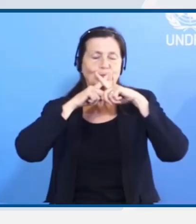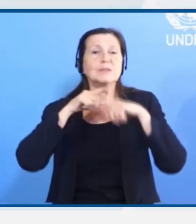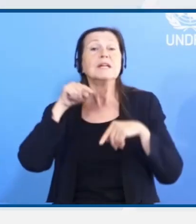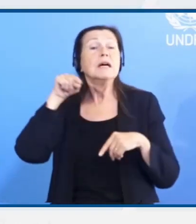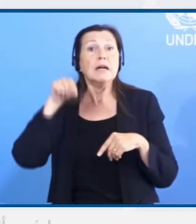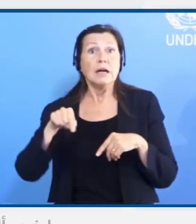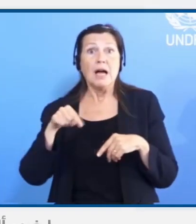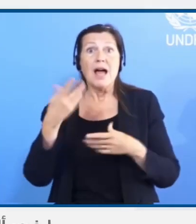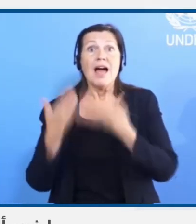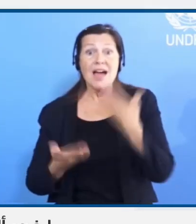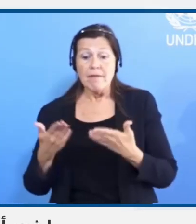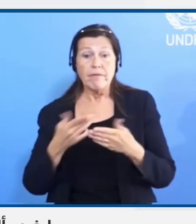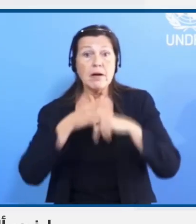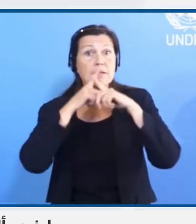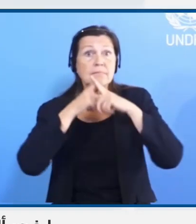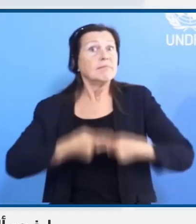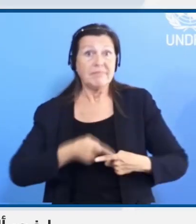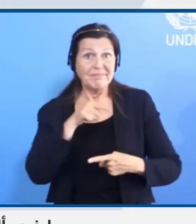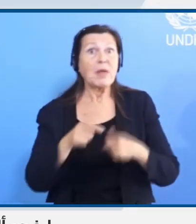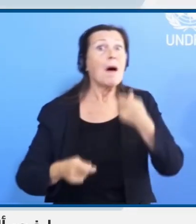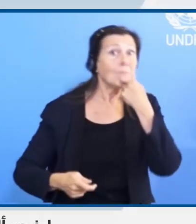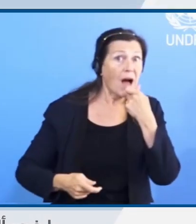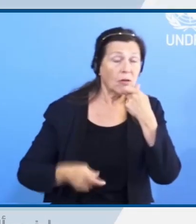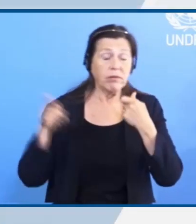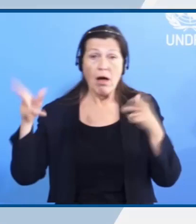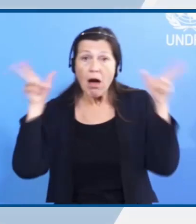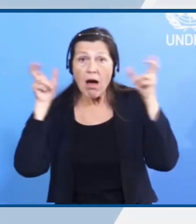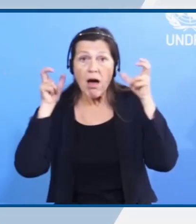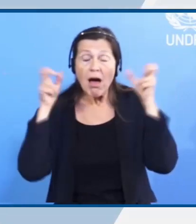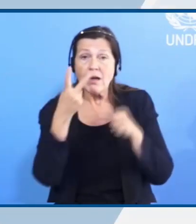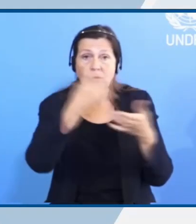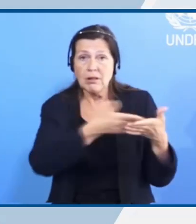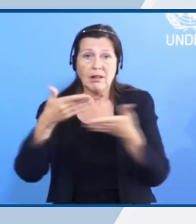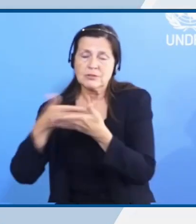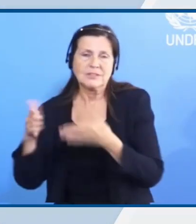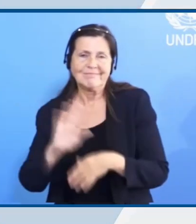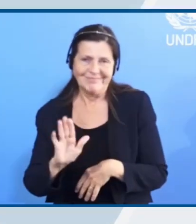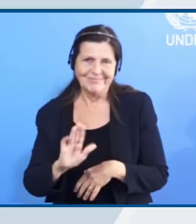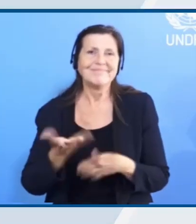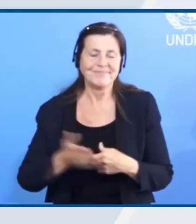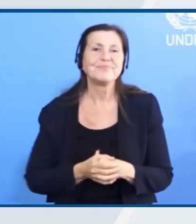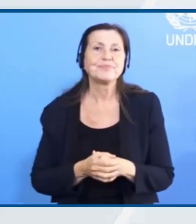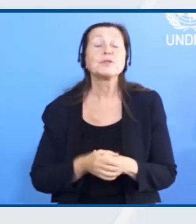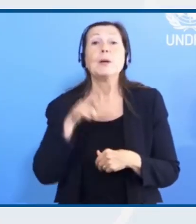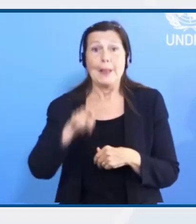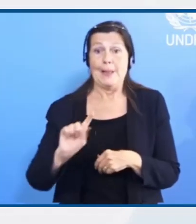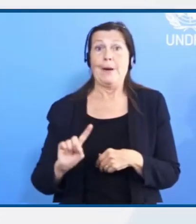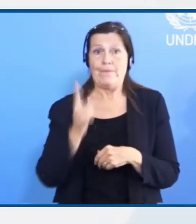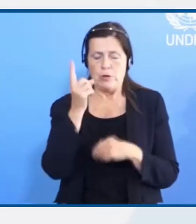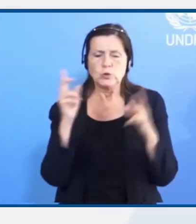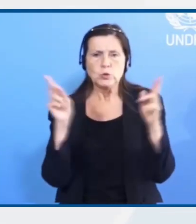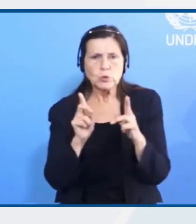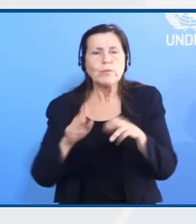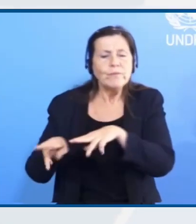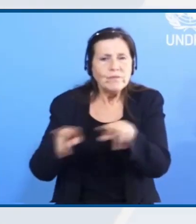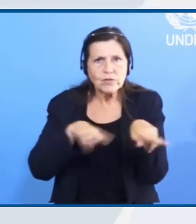going to be hearing the original language and at the same time the interpretation. There is a short video at the reception lounge that will explain